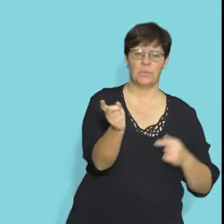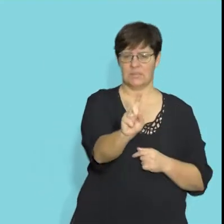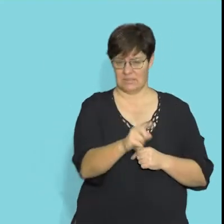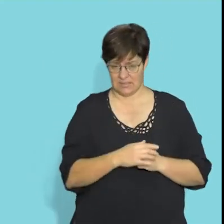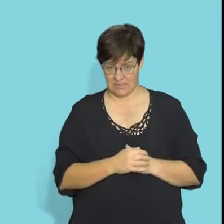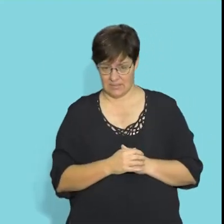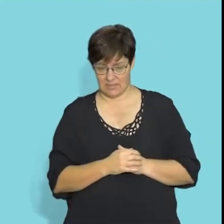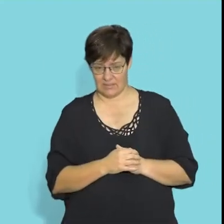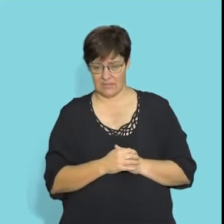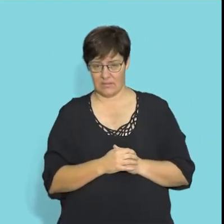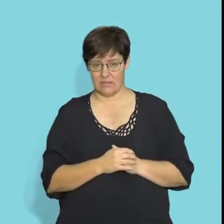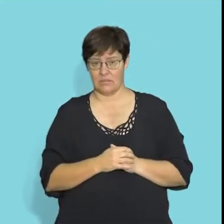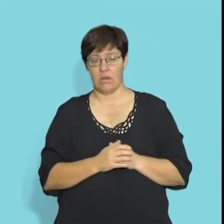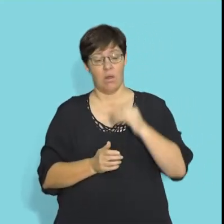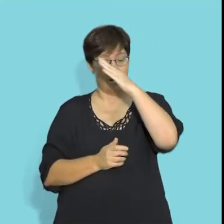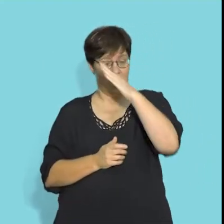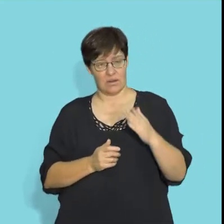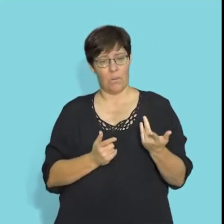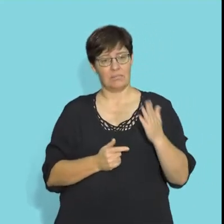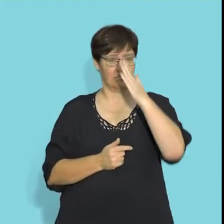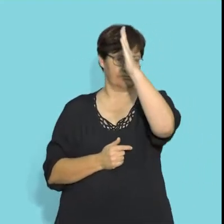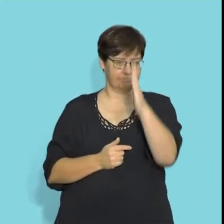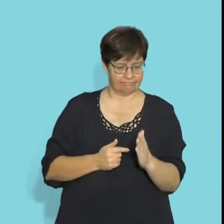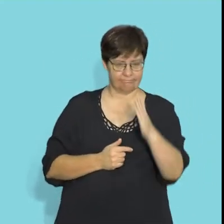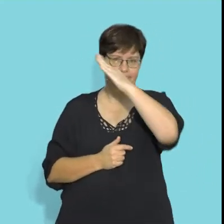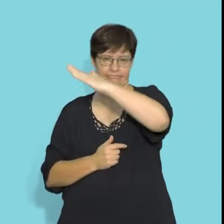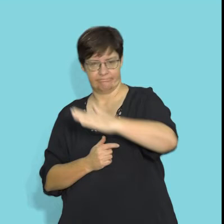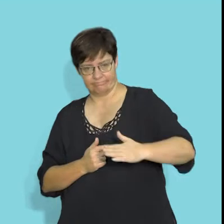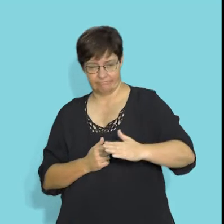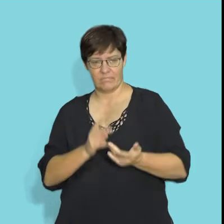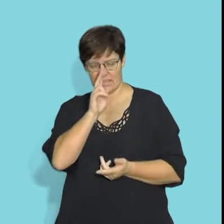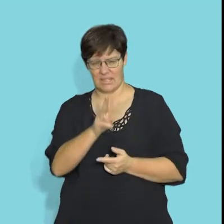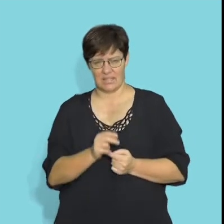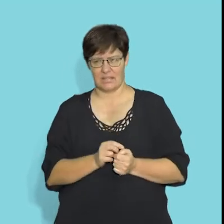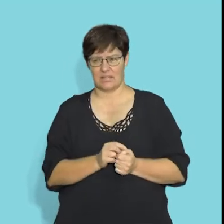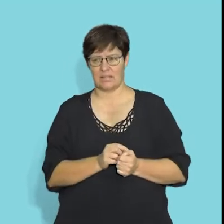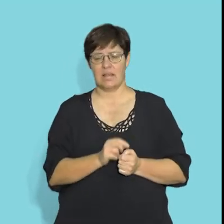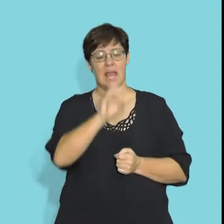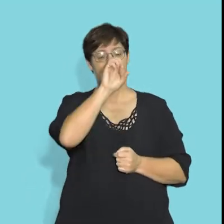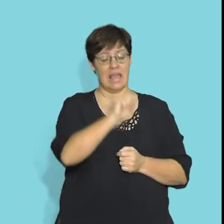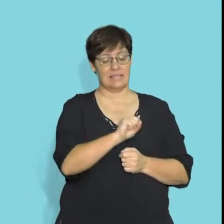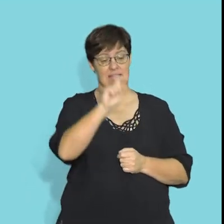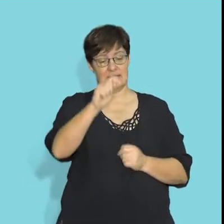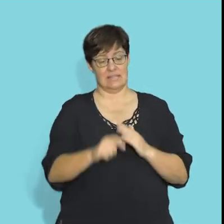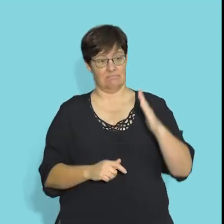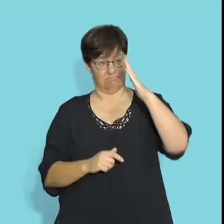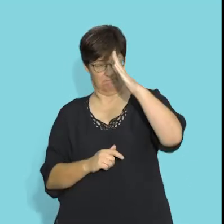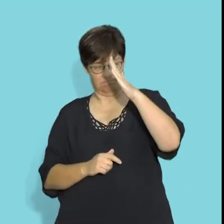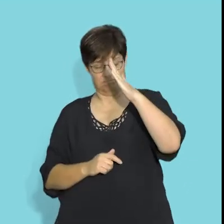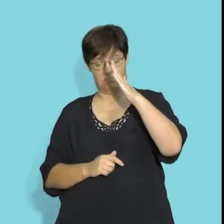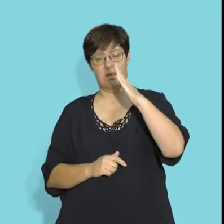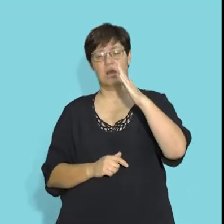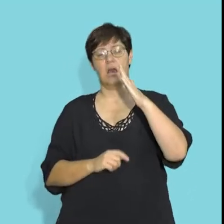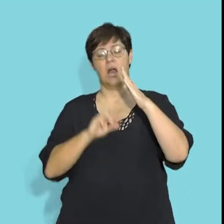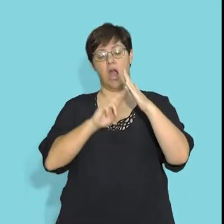first thing that makes a line different to another line is the steepness. So here we can see that ST is